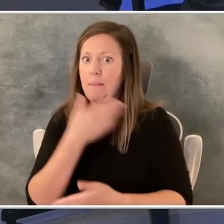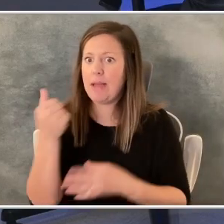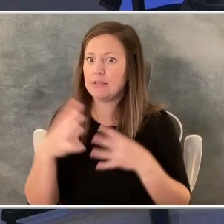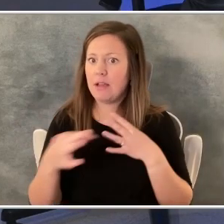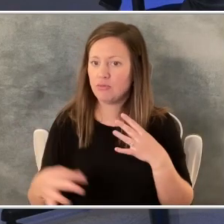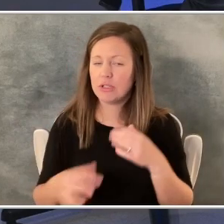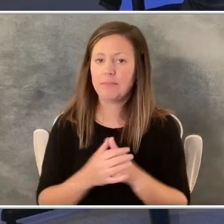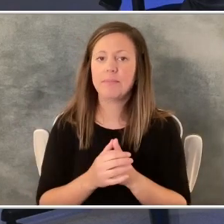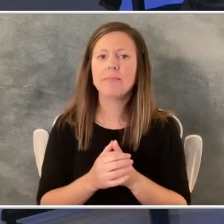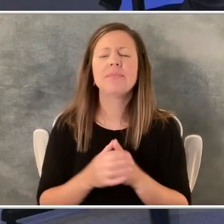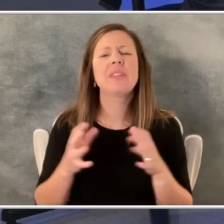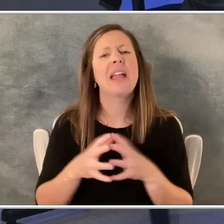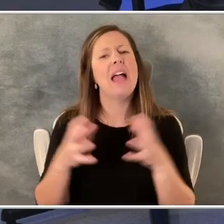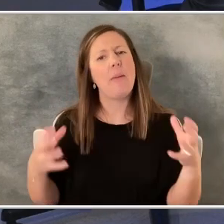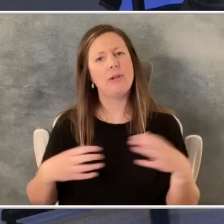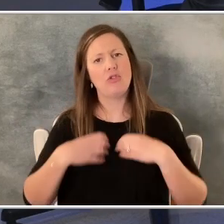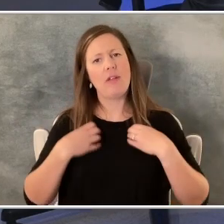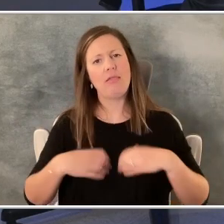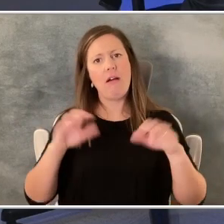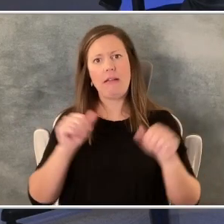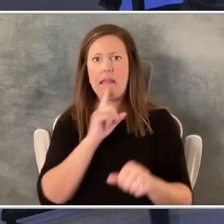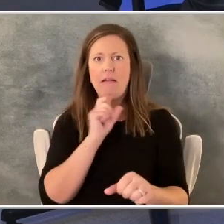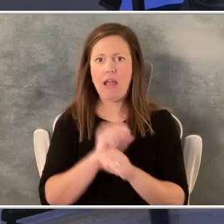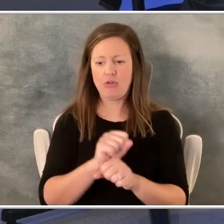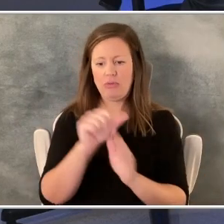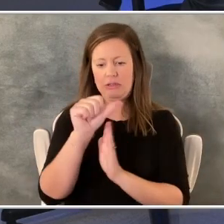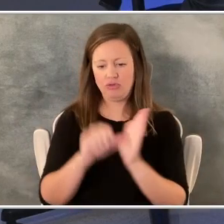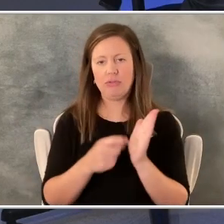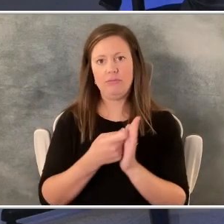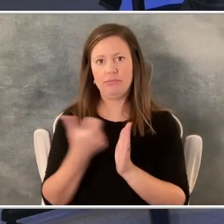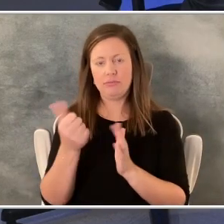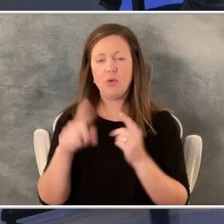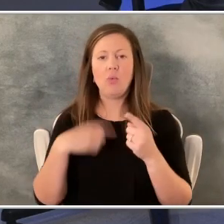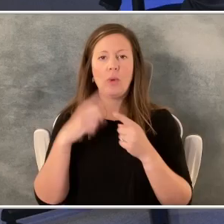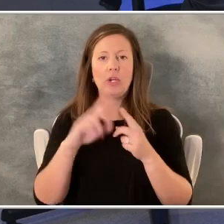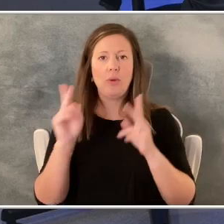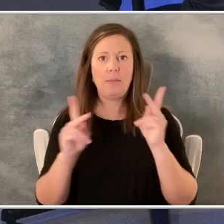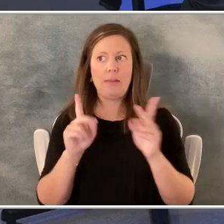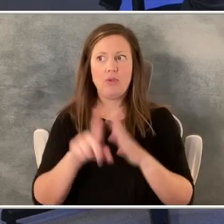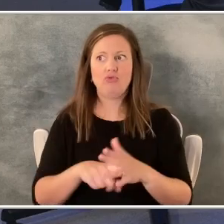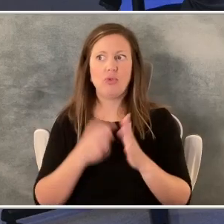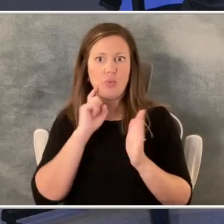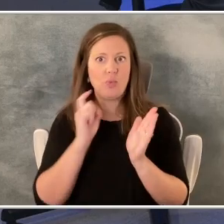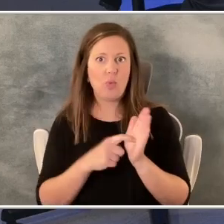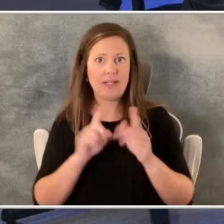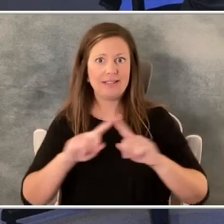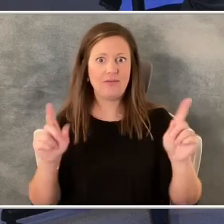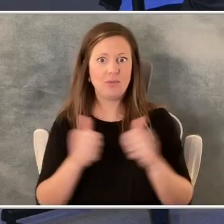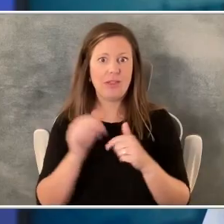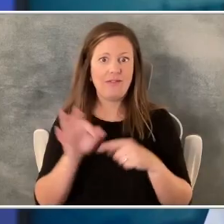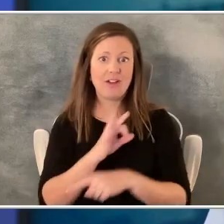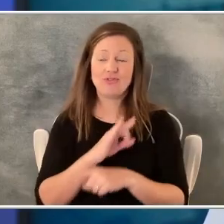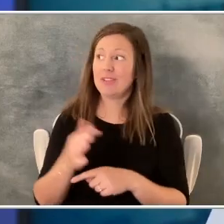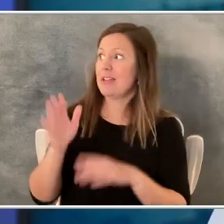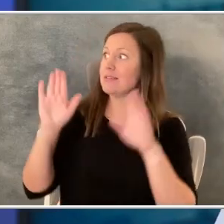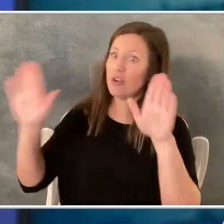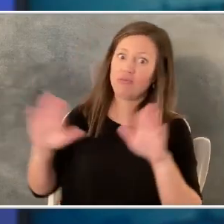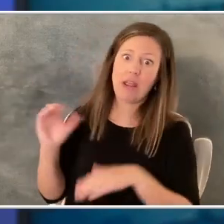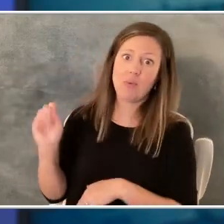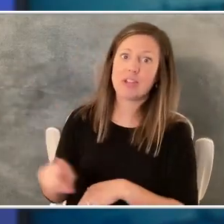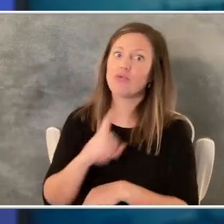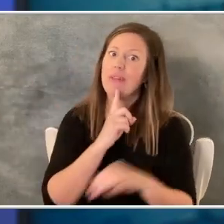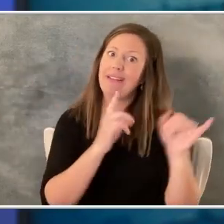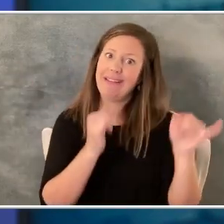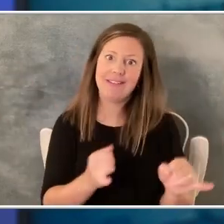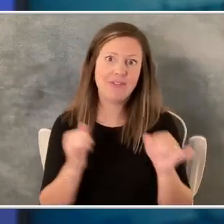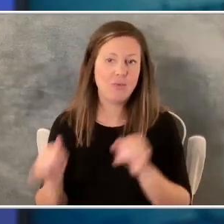be resected. When do patients start to notice a difference in lung function? That's a great question. This is very individualized because it depends on the quality